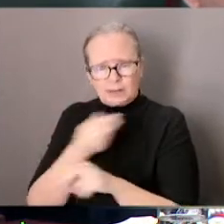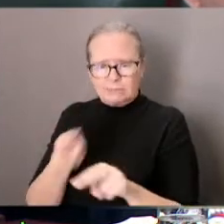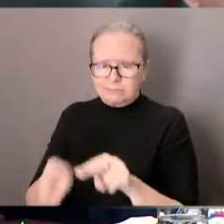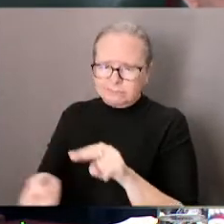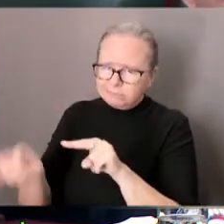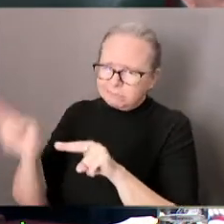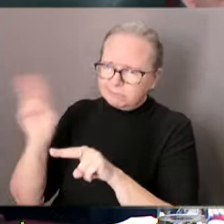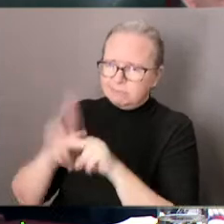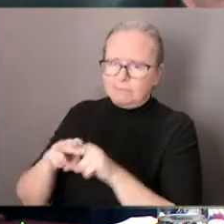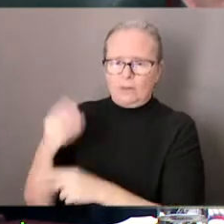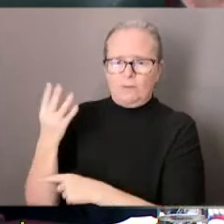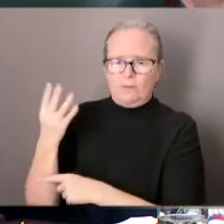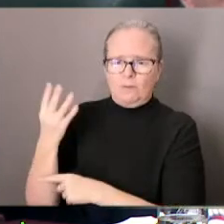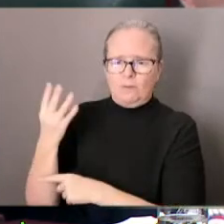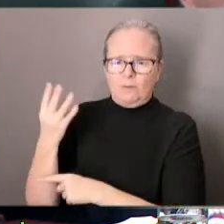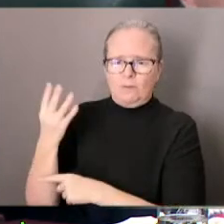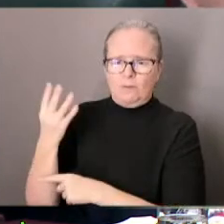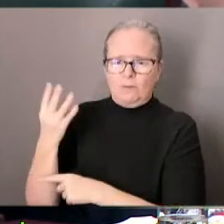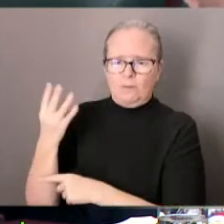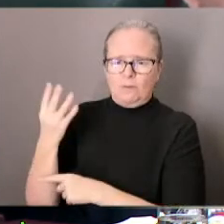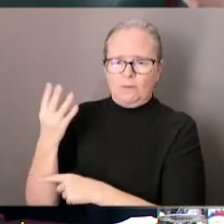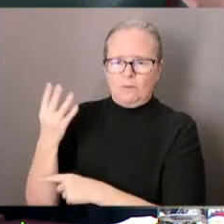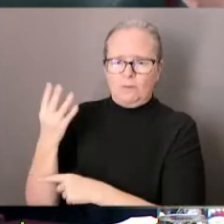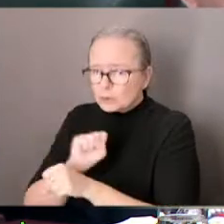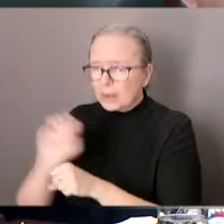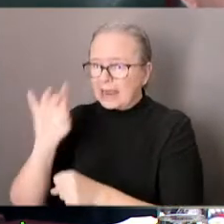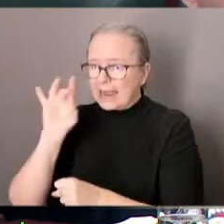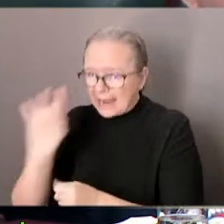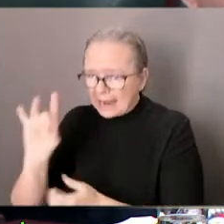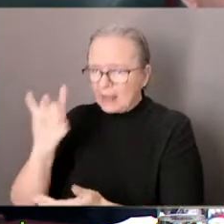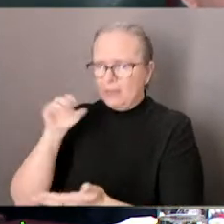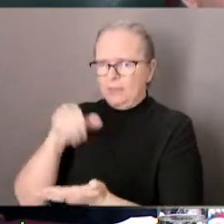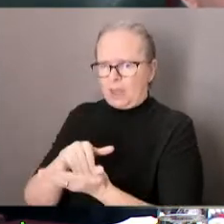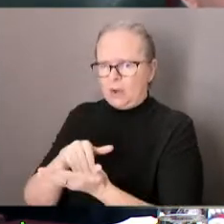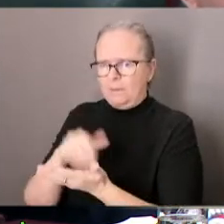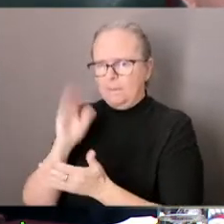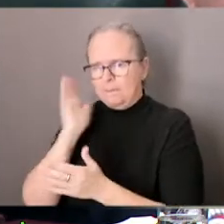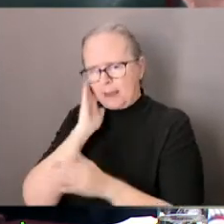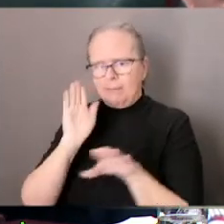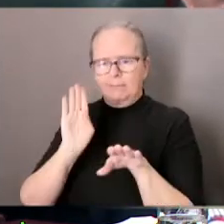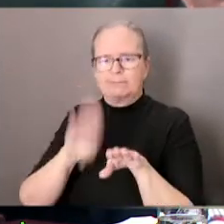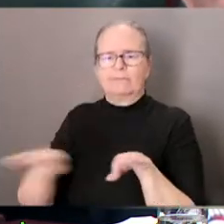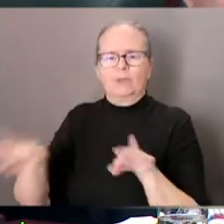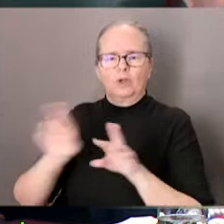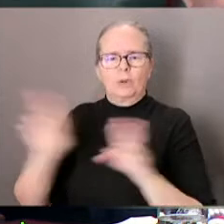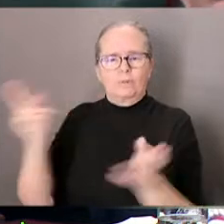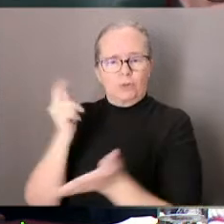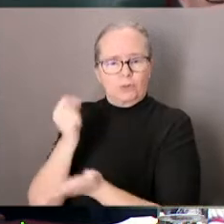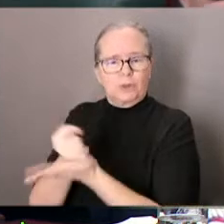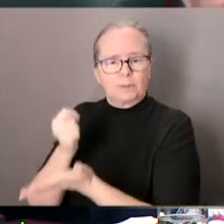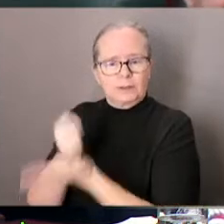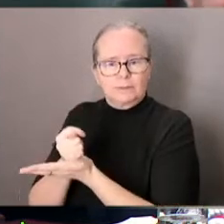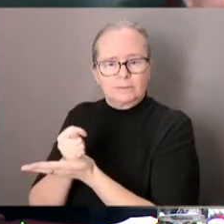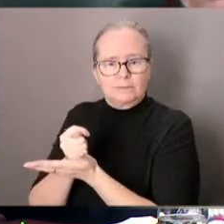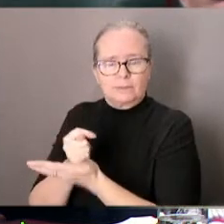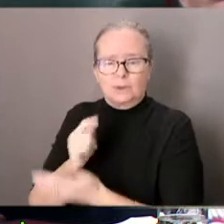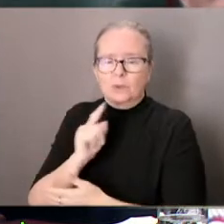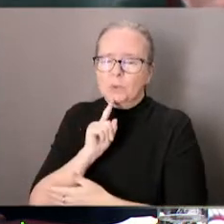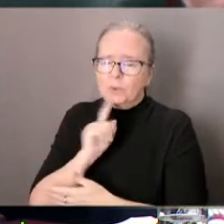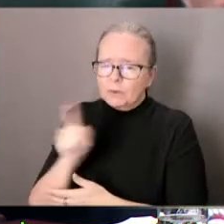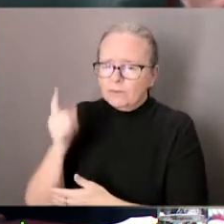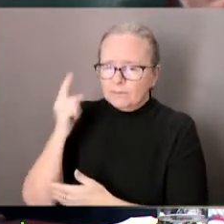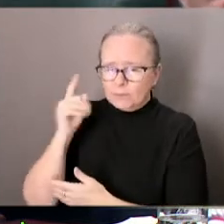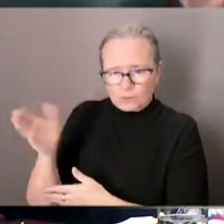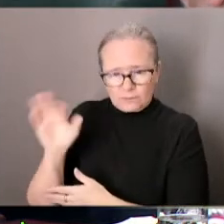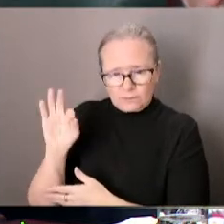so it's nineteen thousand now to twenty seven thousand in fact it was the NDP who left beds unfunded what happened from that by leaving